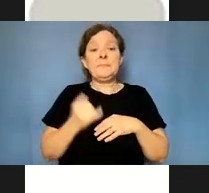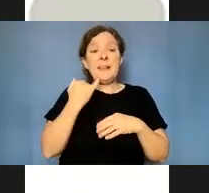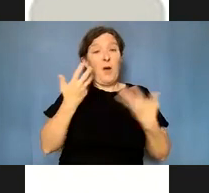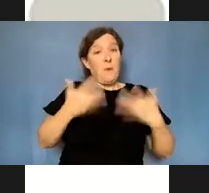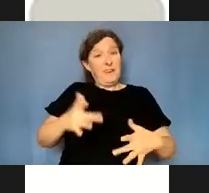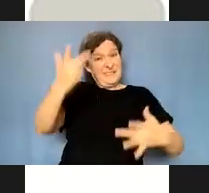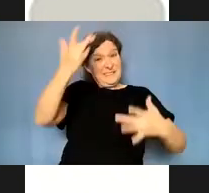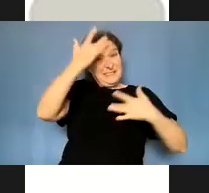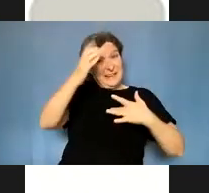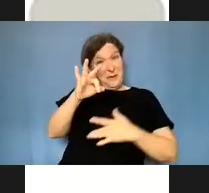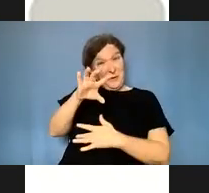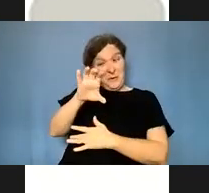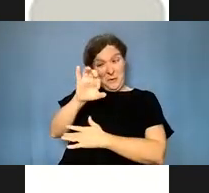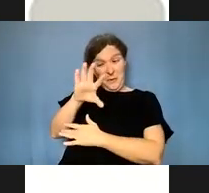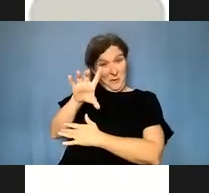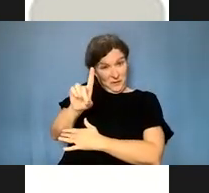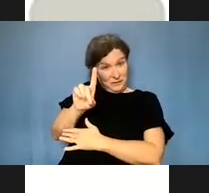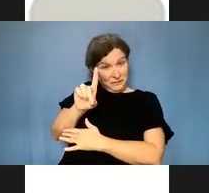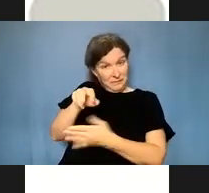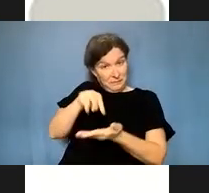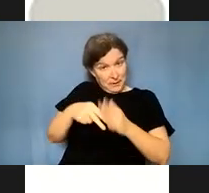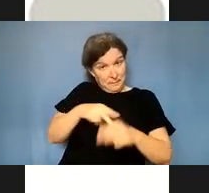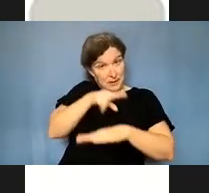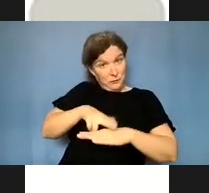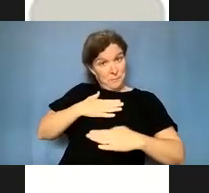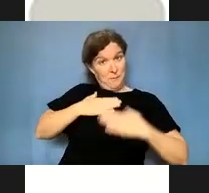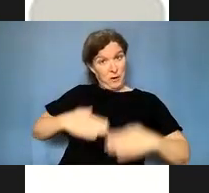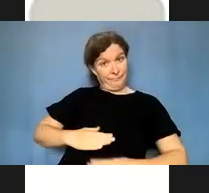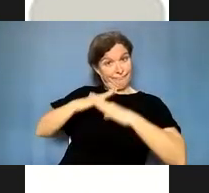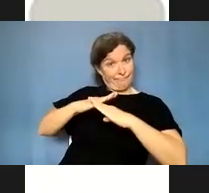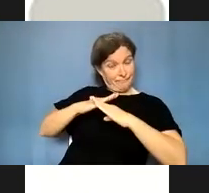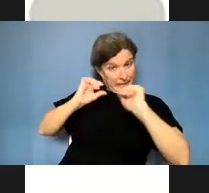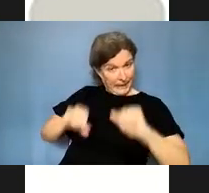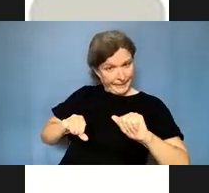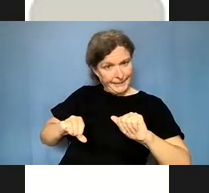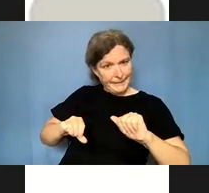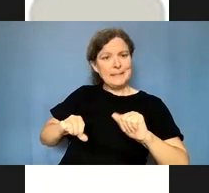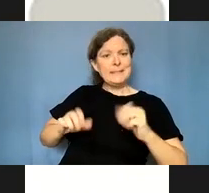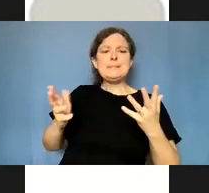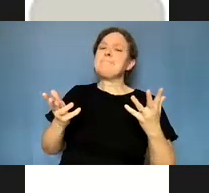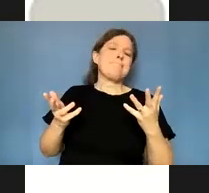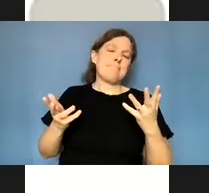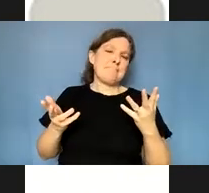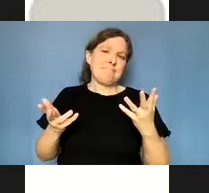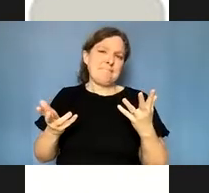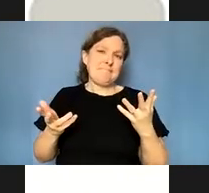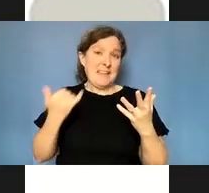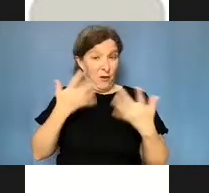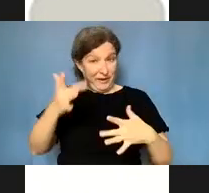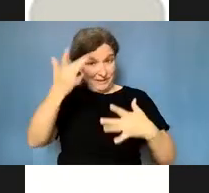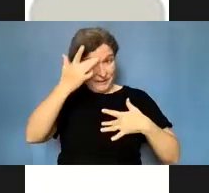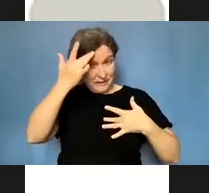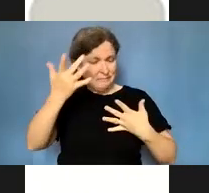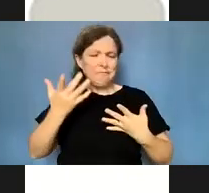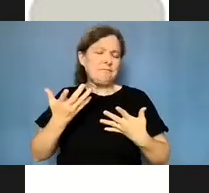been infected by COVID? And so that's, you know, in other words, under the proof of vaccination policy, if I've already been infected, does it apply